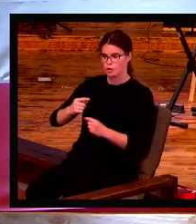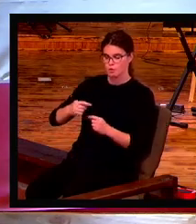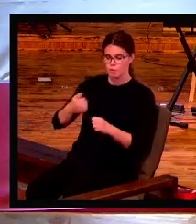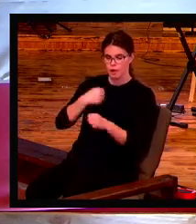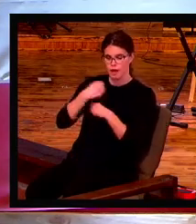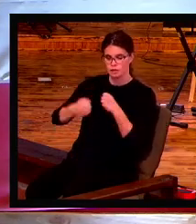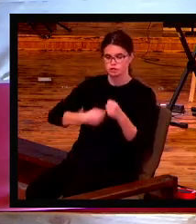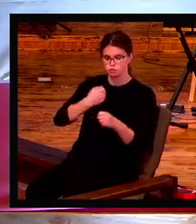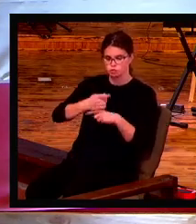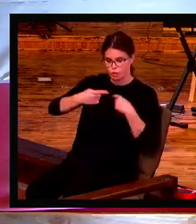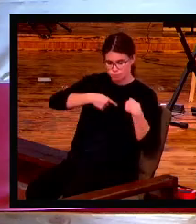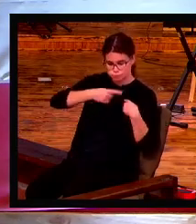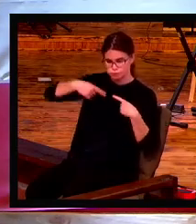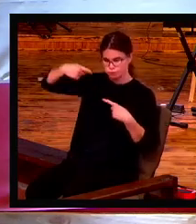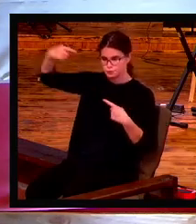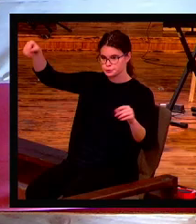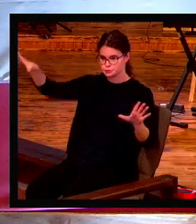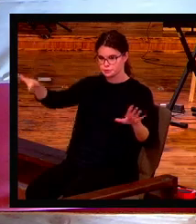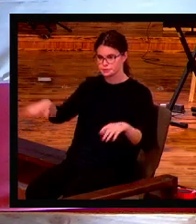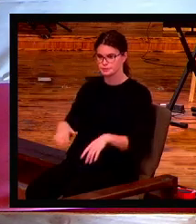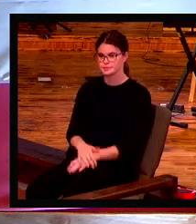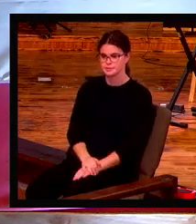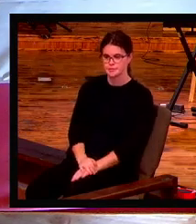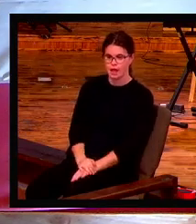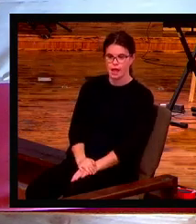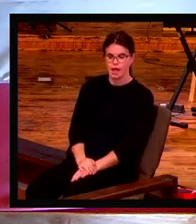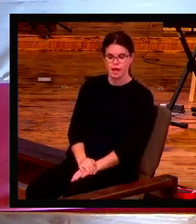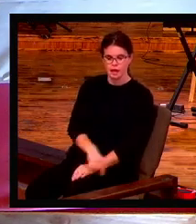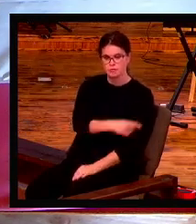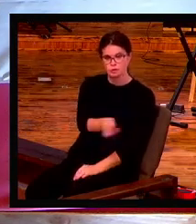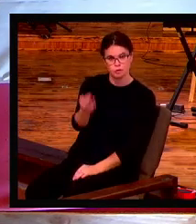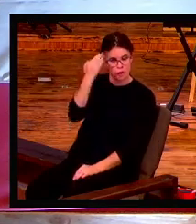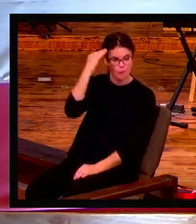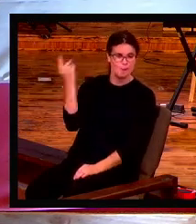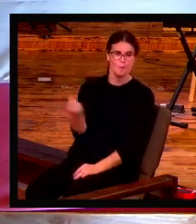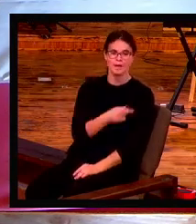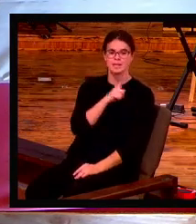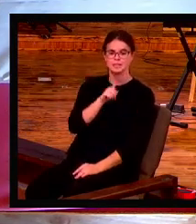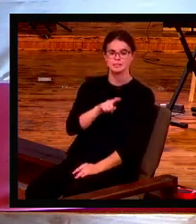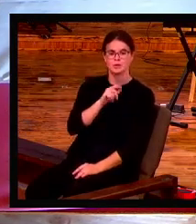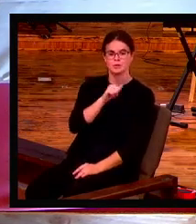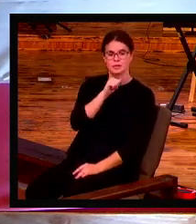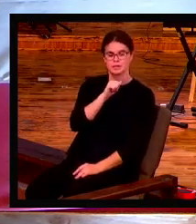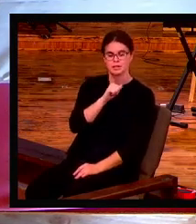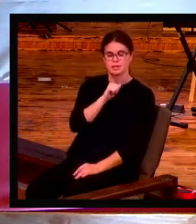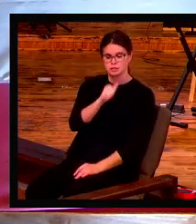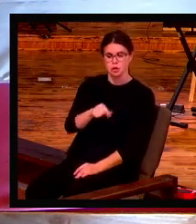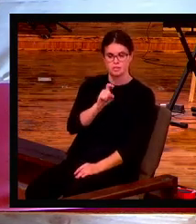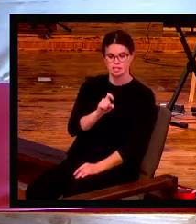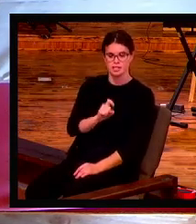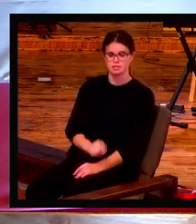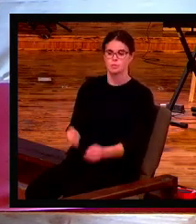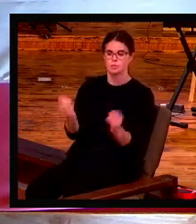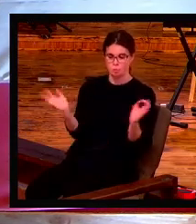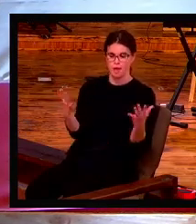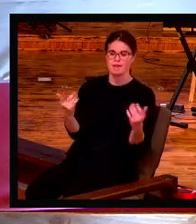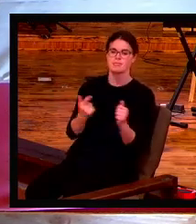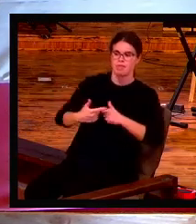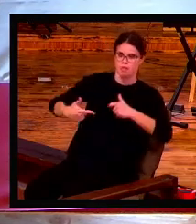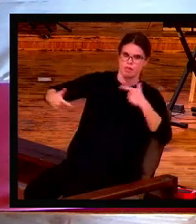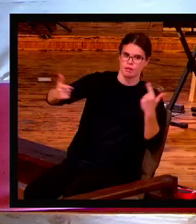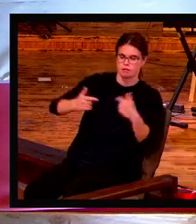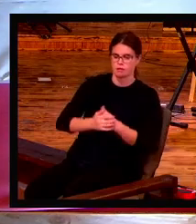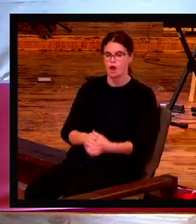them. How many know we don't have to take that long? I got good news. Tell your neighbor, you don't have to wait that long. Your time is